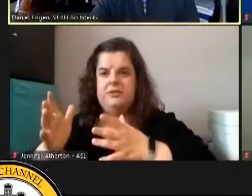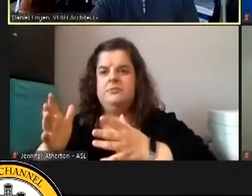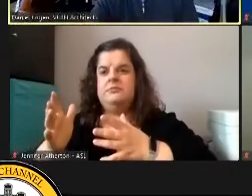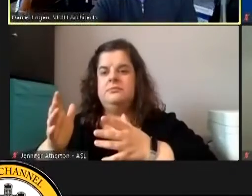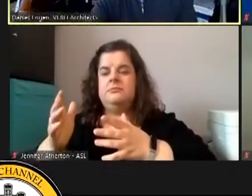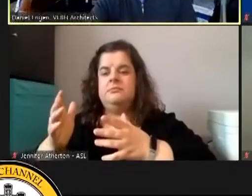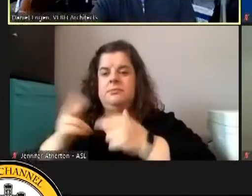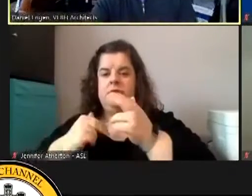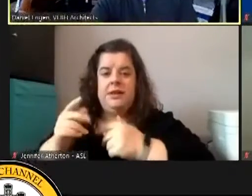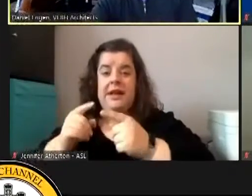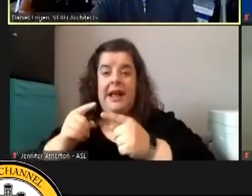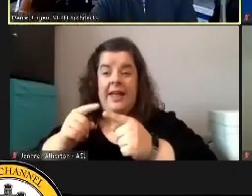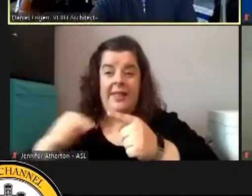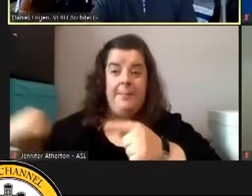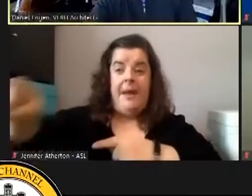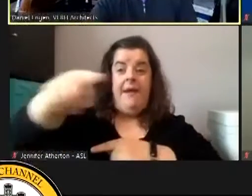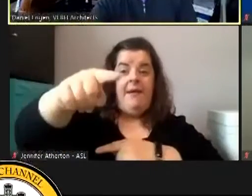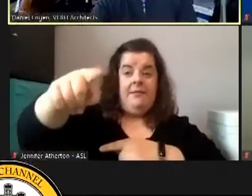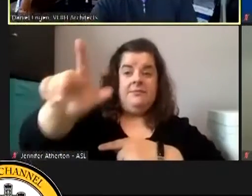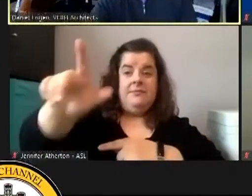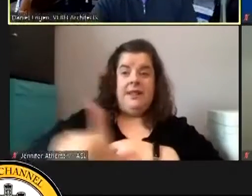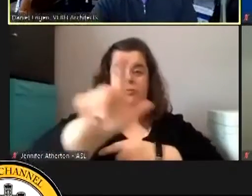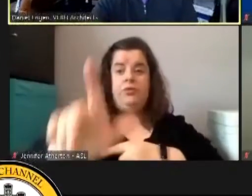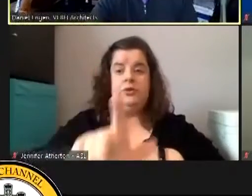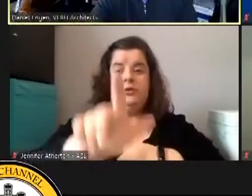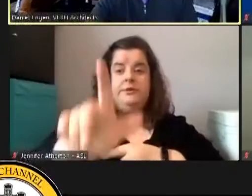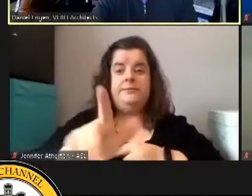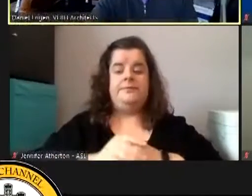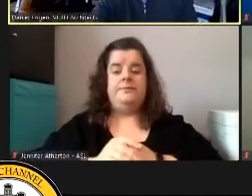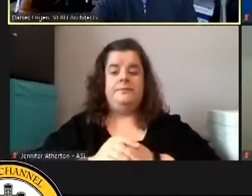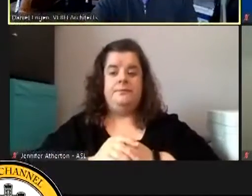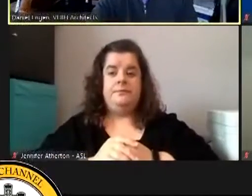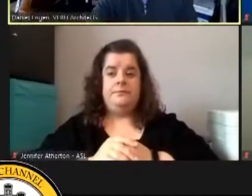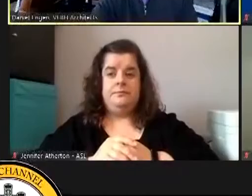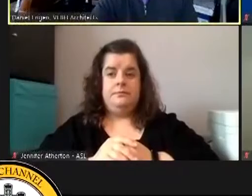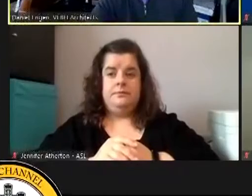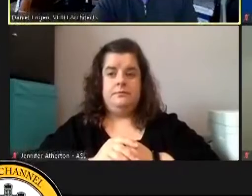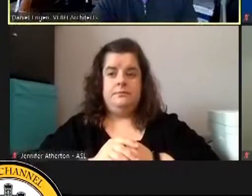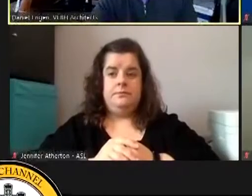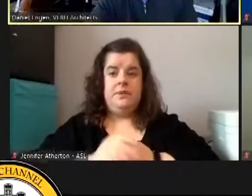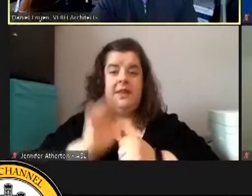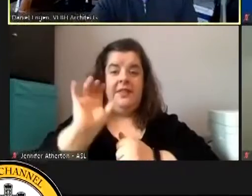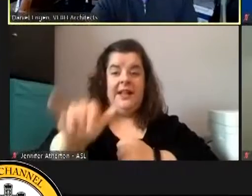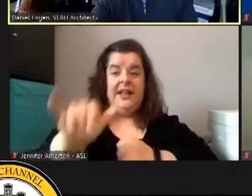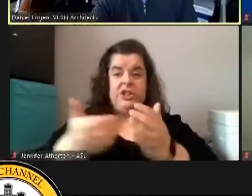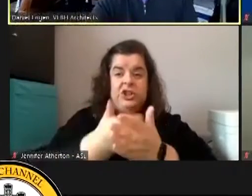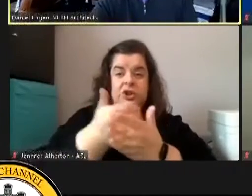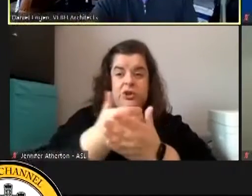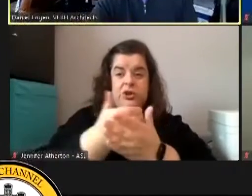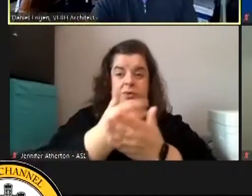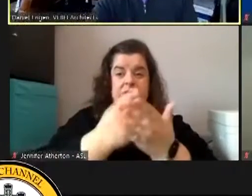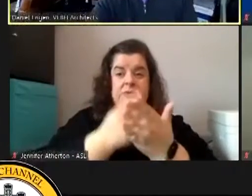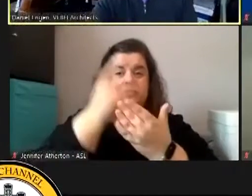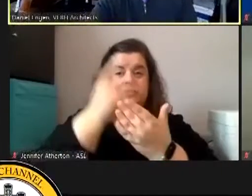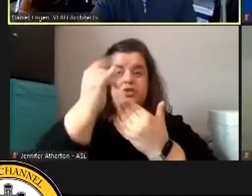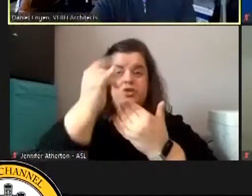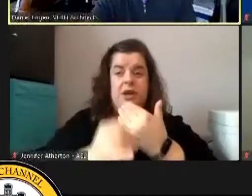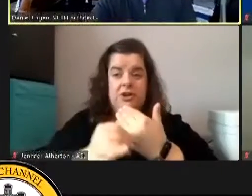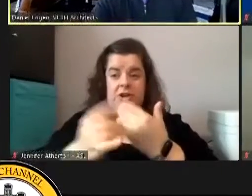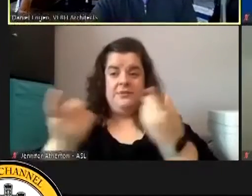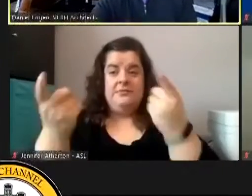Library, which is the source of the latest project that was done, a complete overhaul and renovation of that